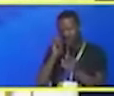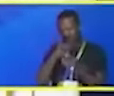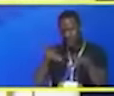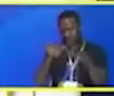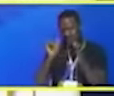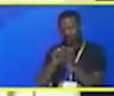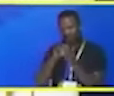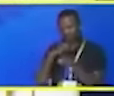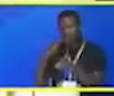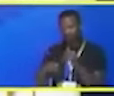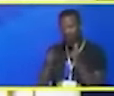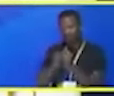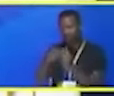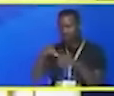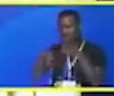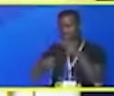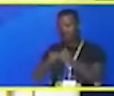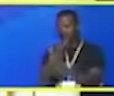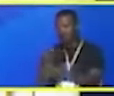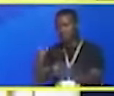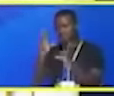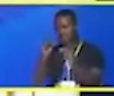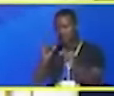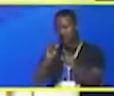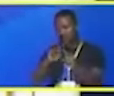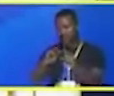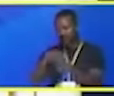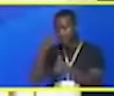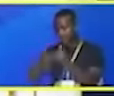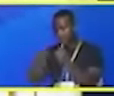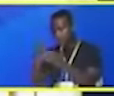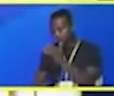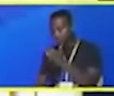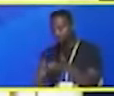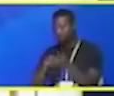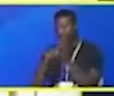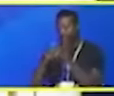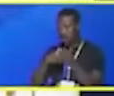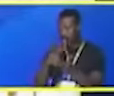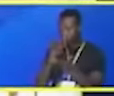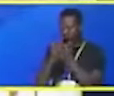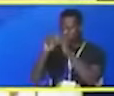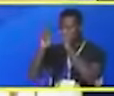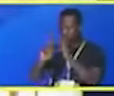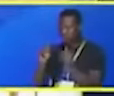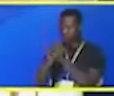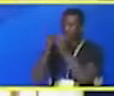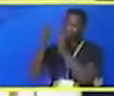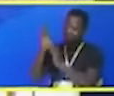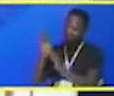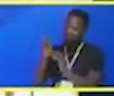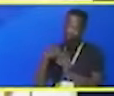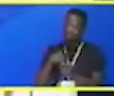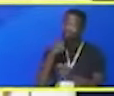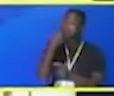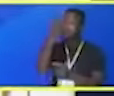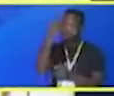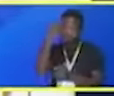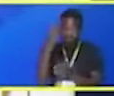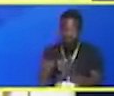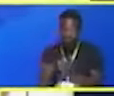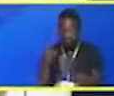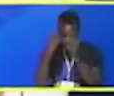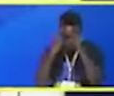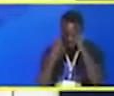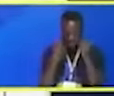up with possessing things, but it must end up in having a good report. I'm saying this because there are people passing